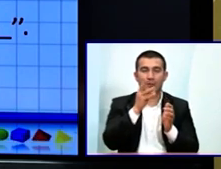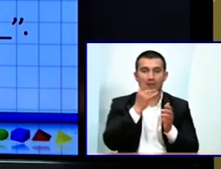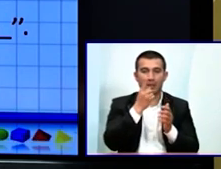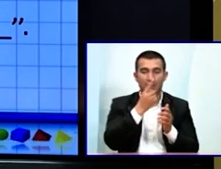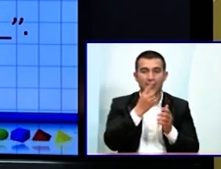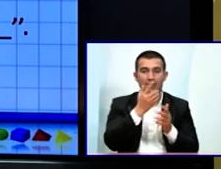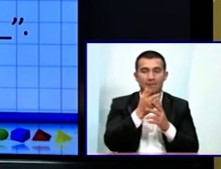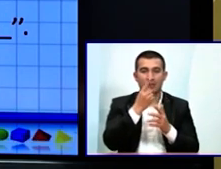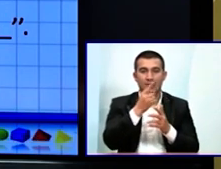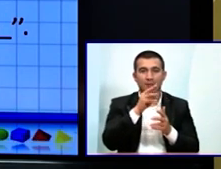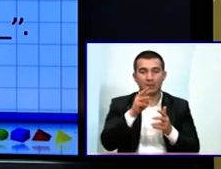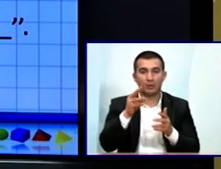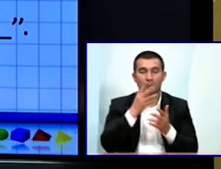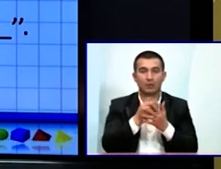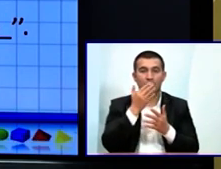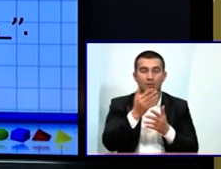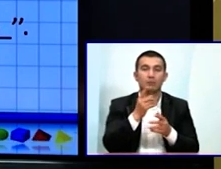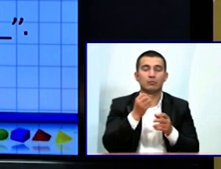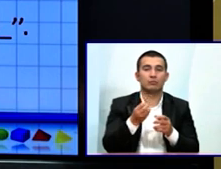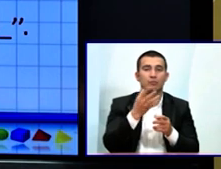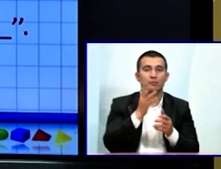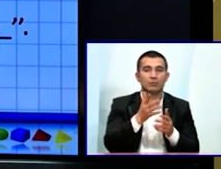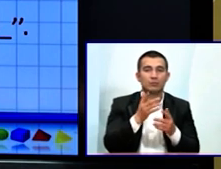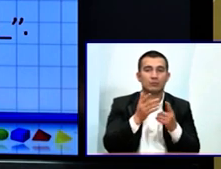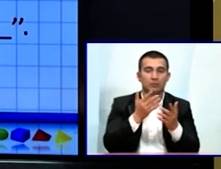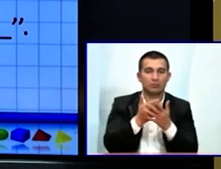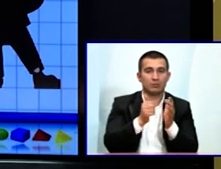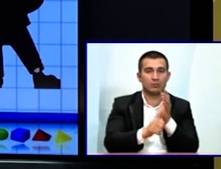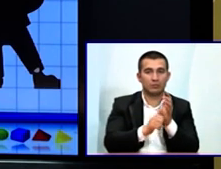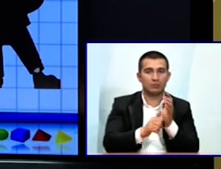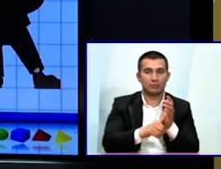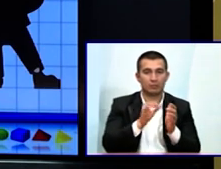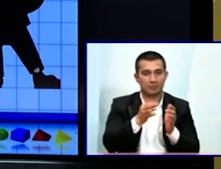1 daqiqamiz esa 60 sekundga teng.